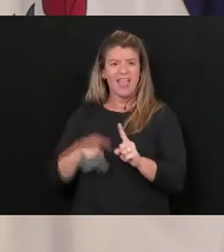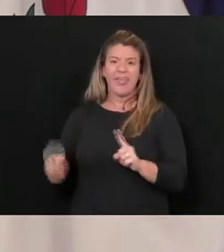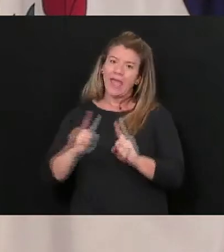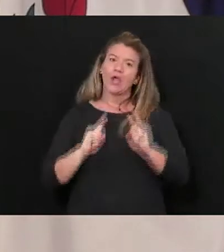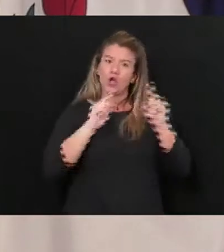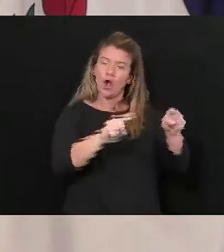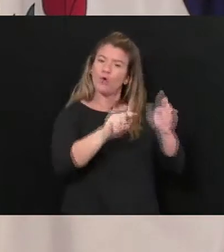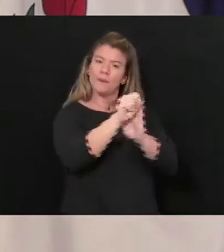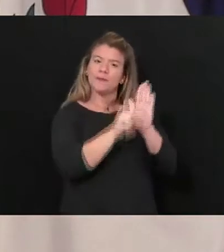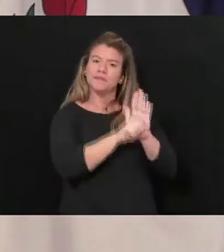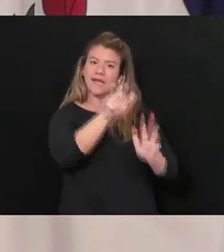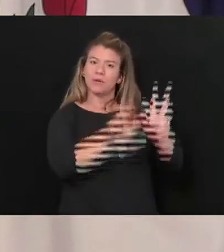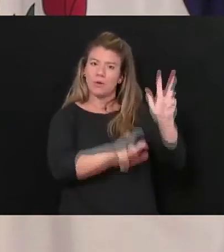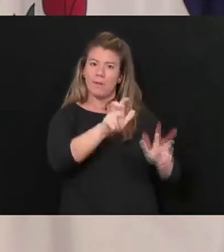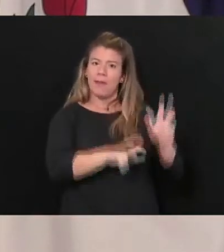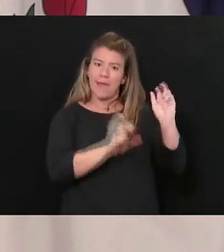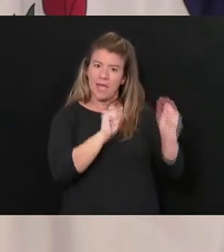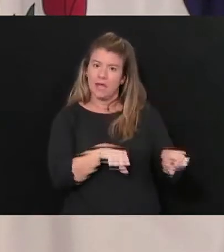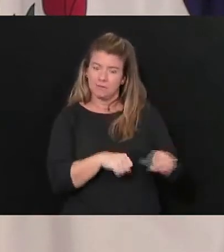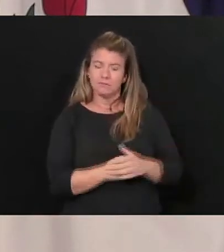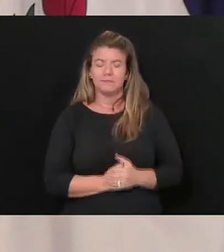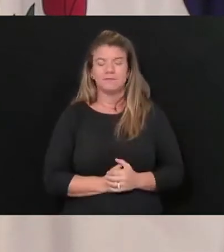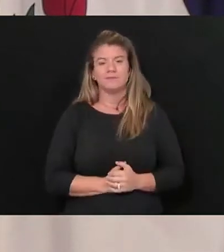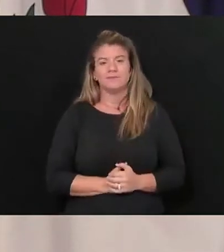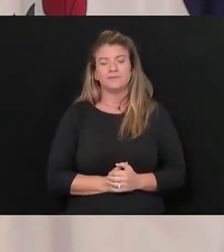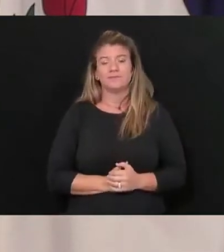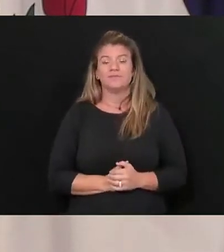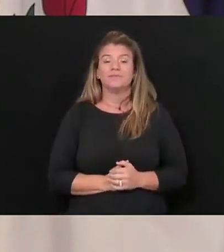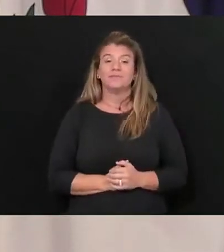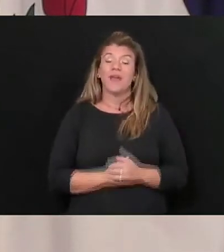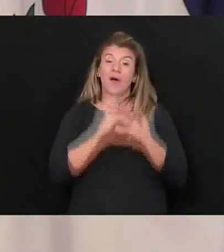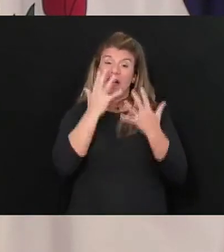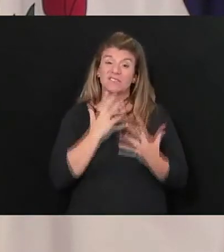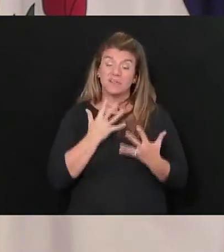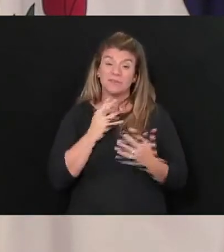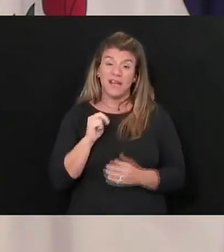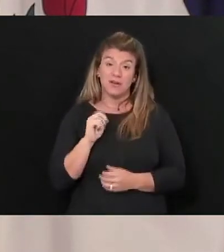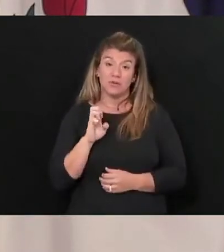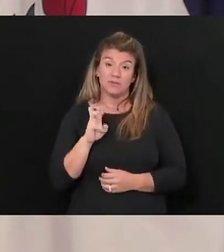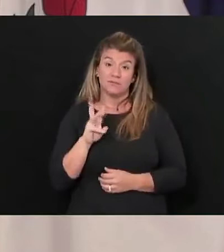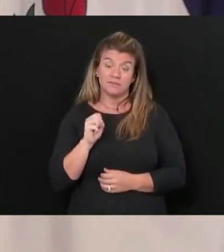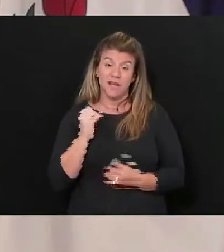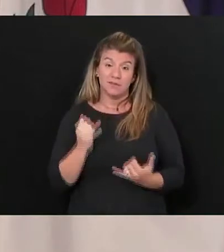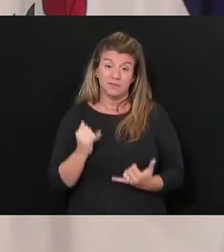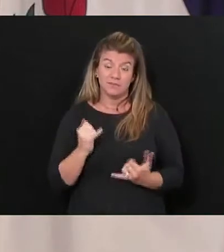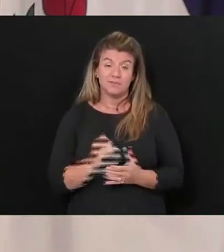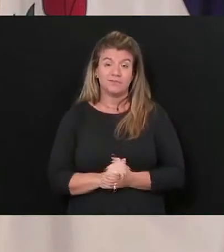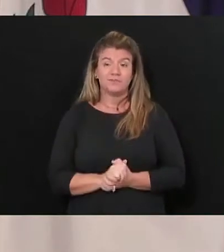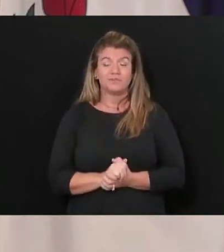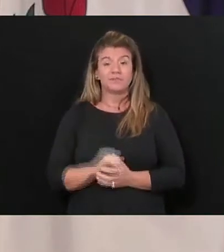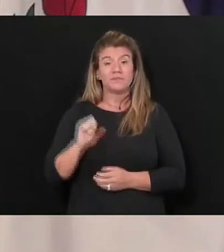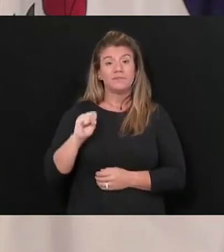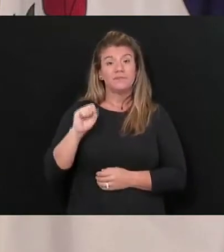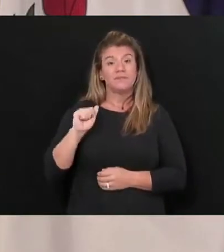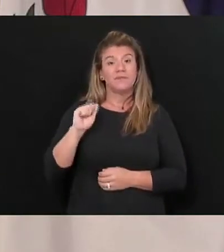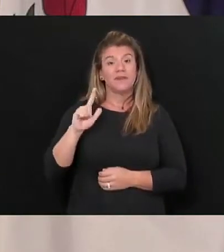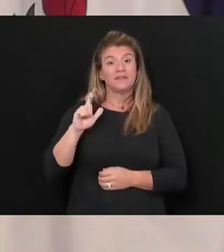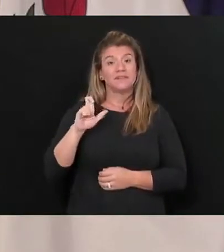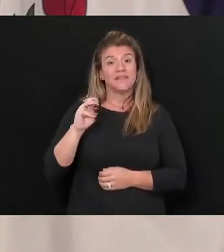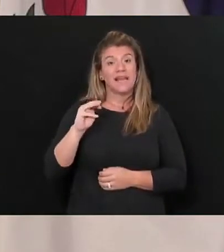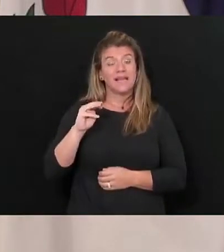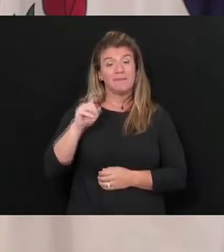do. Now, I've got some really sad news here to report, that the Salem Fire Department